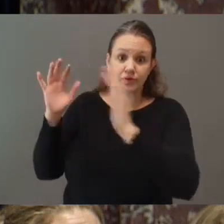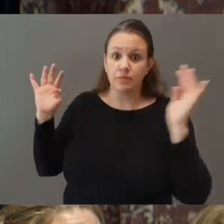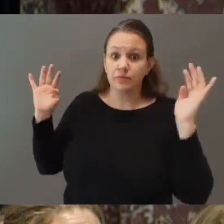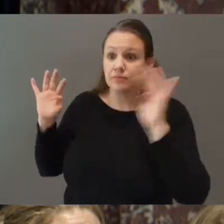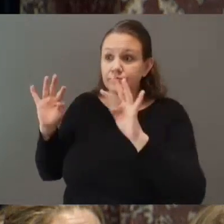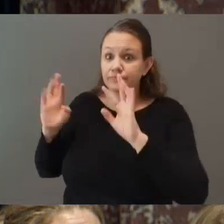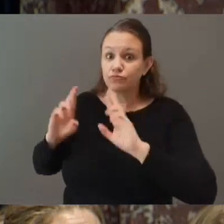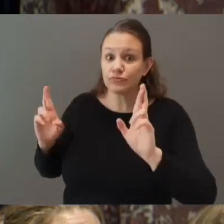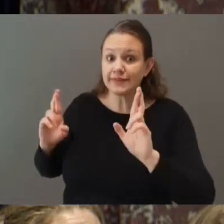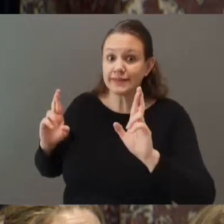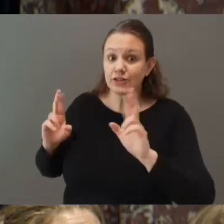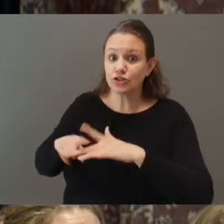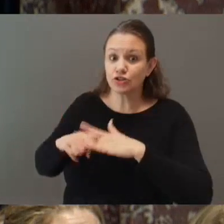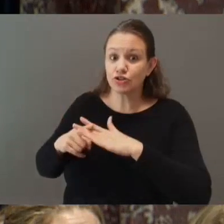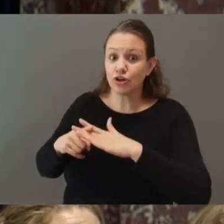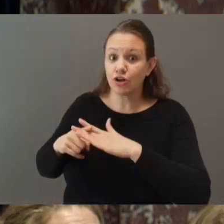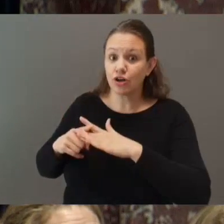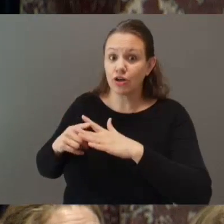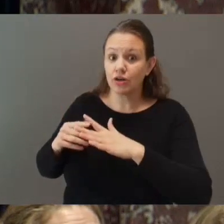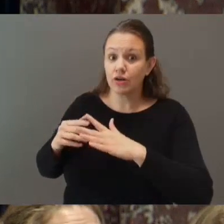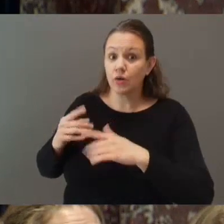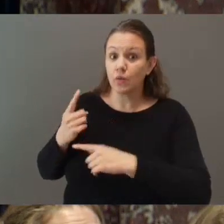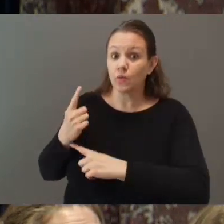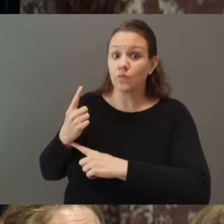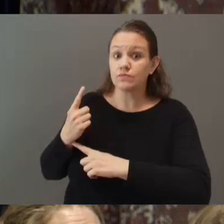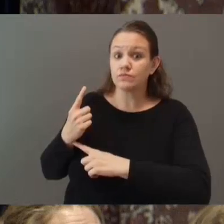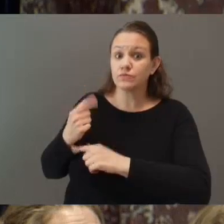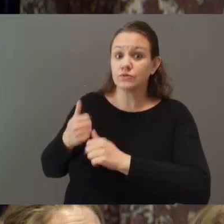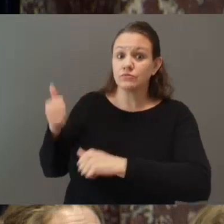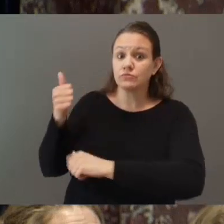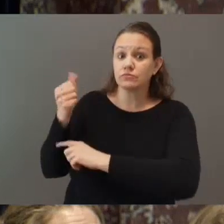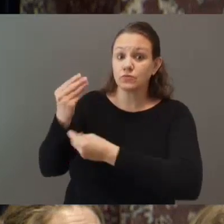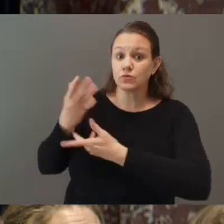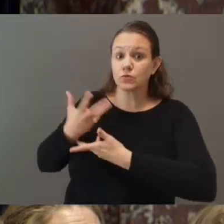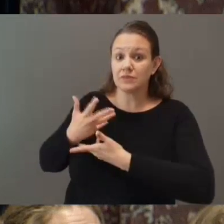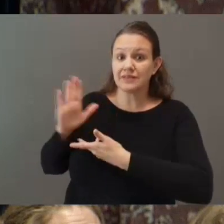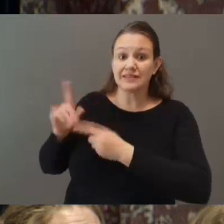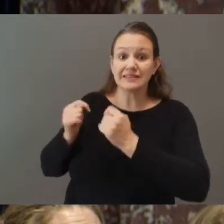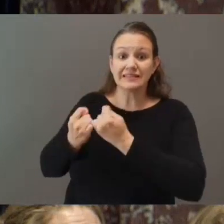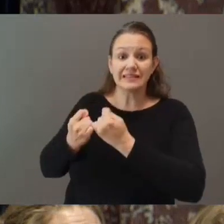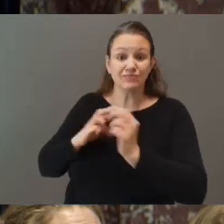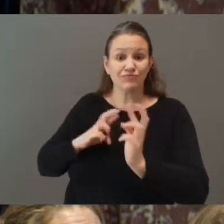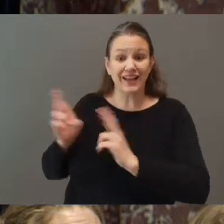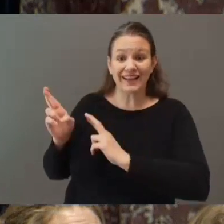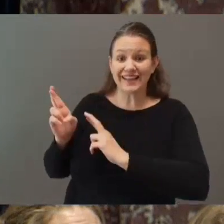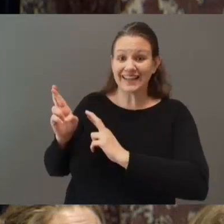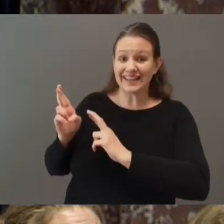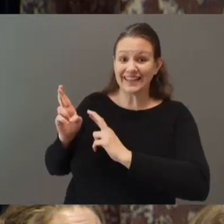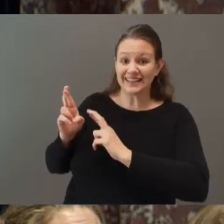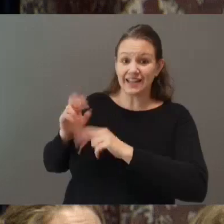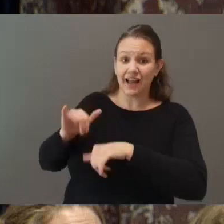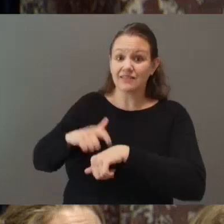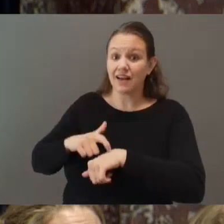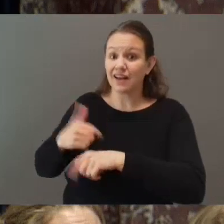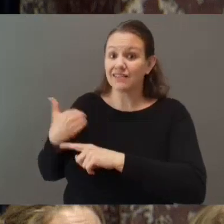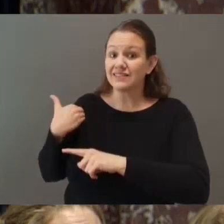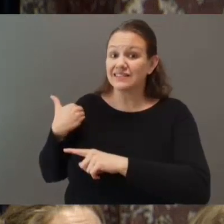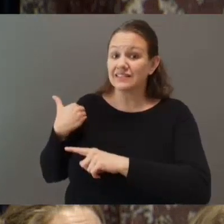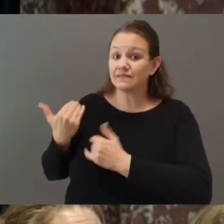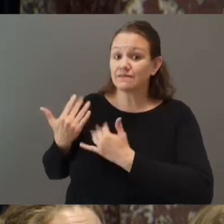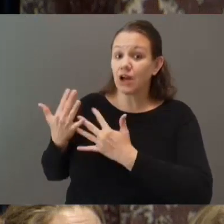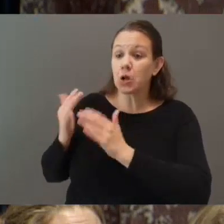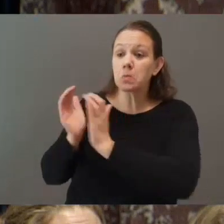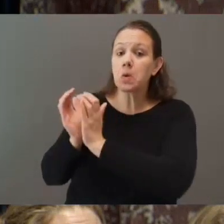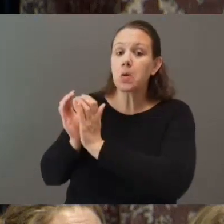team was ready to attack the fire when it was only just a minor issue. And this NDP government chose to sit on its hands